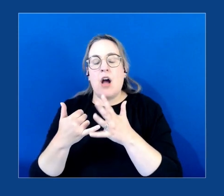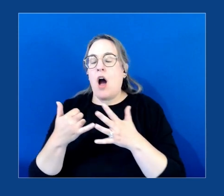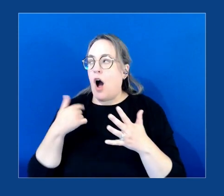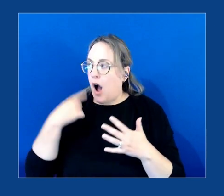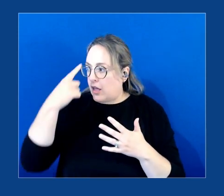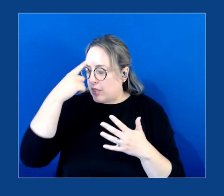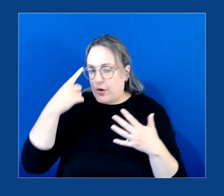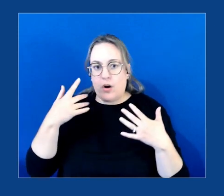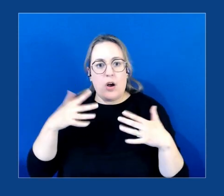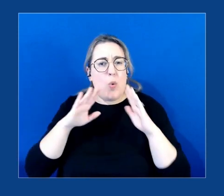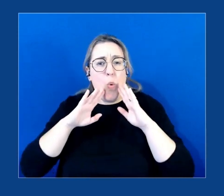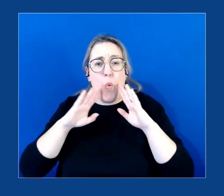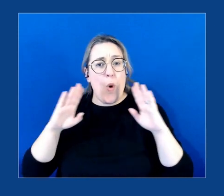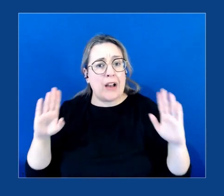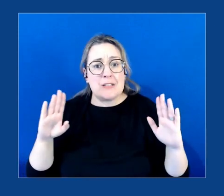a really wonderful moment.